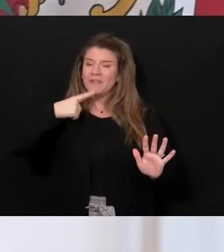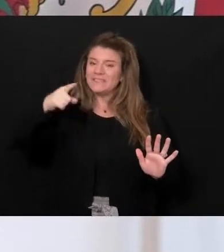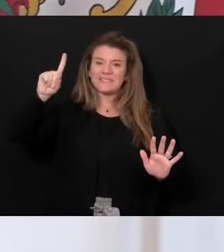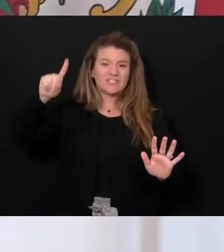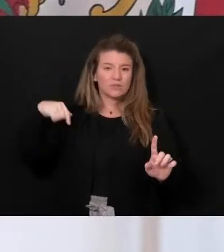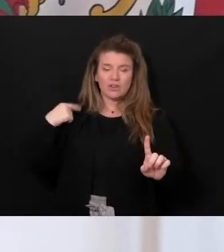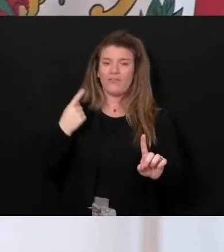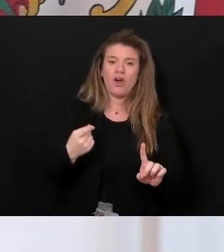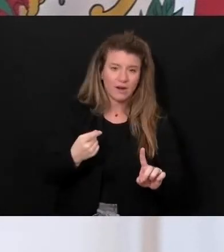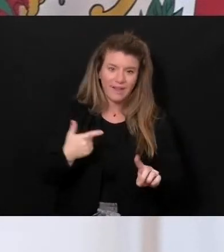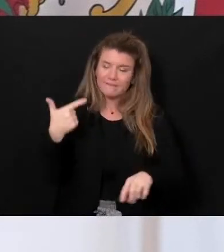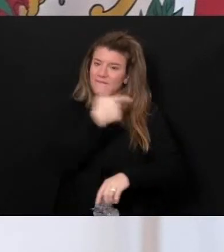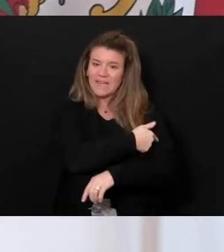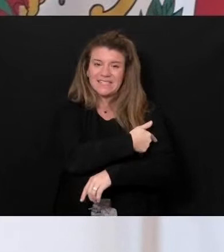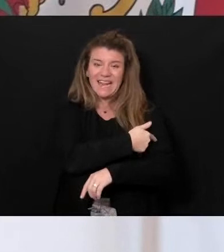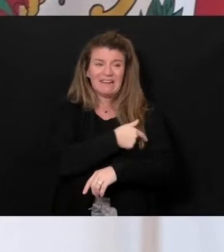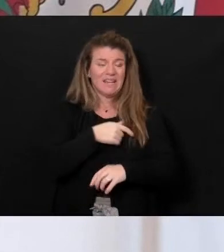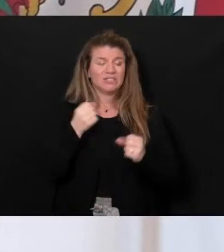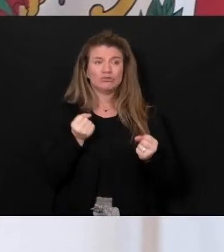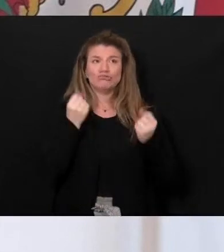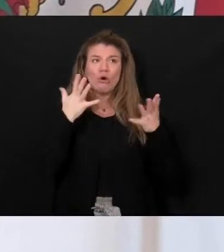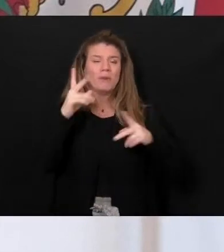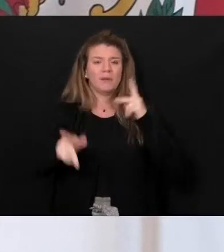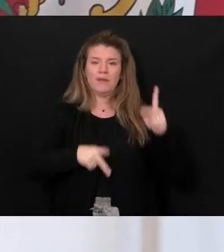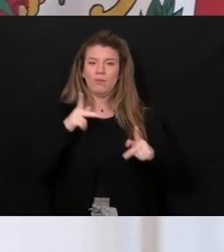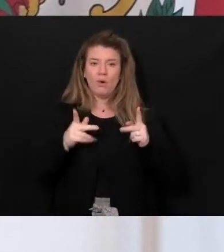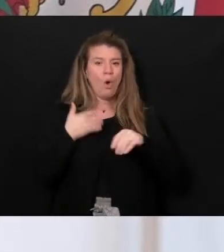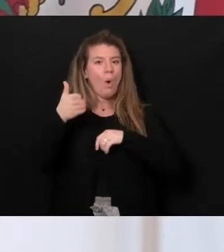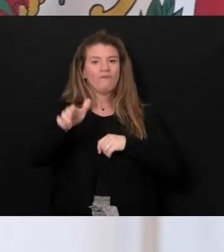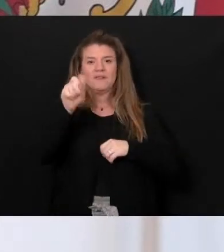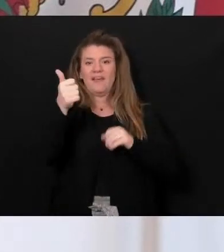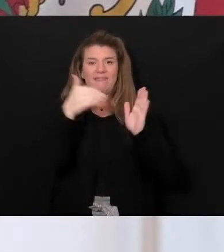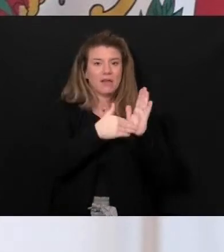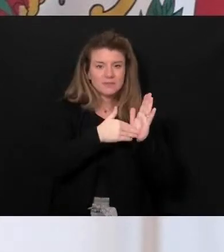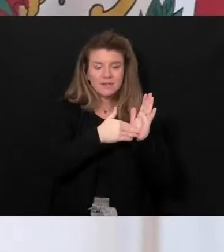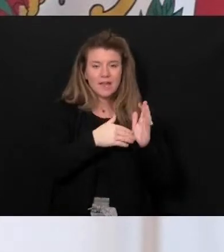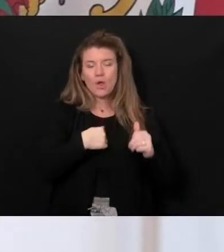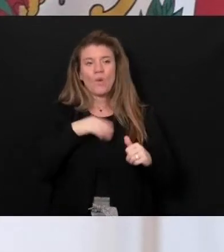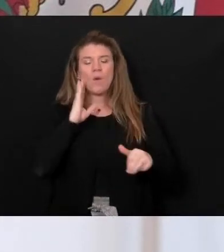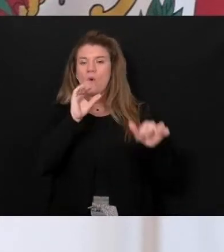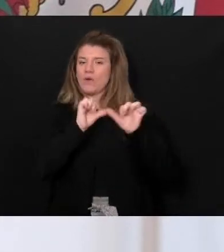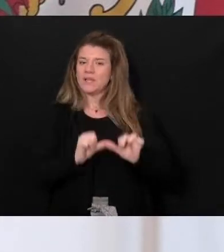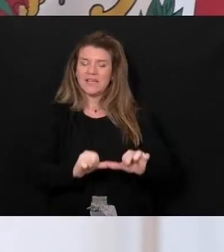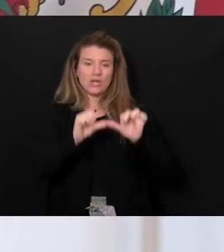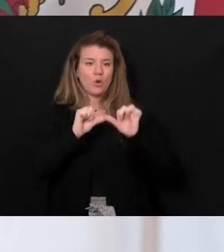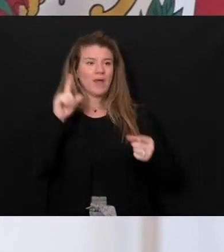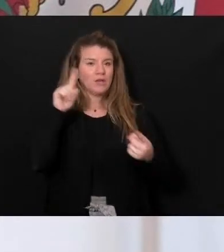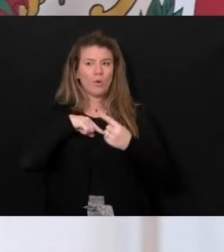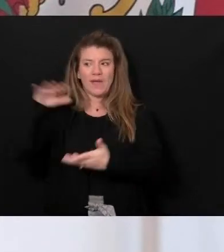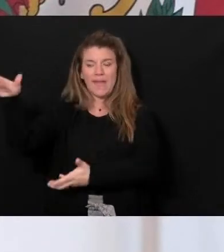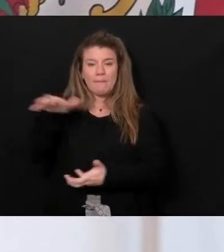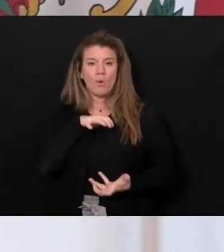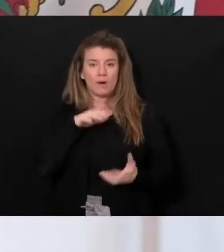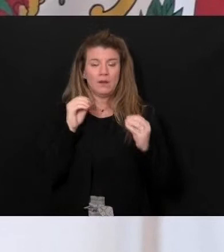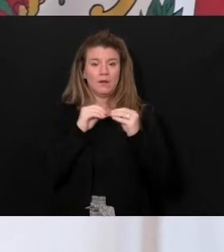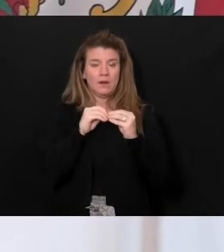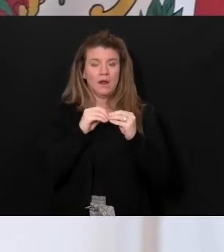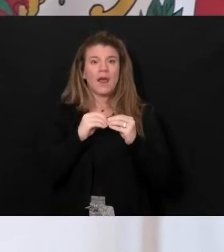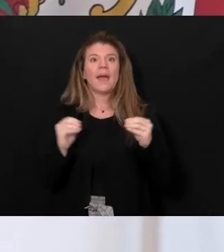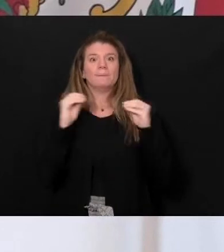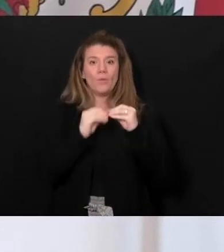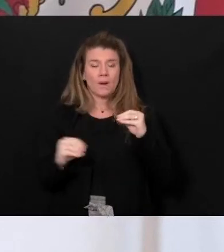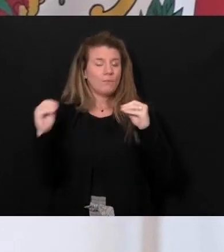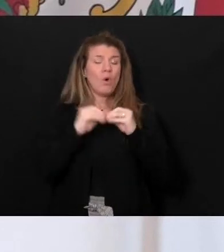successful in vaccinating tens and tens of thousands, and we will continue till if we get more and more vaccines,